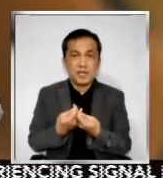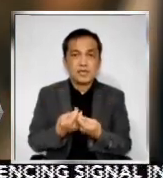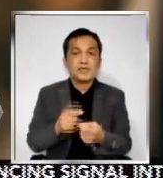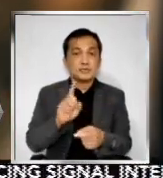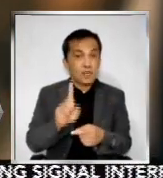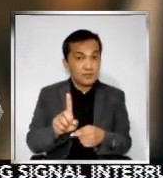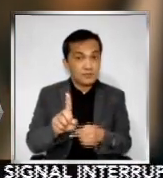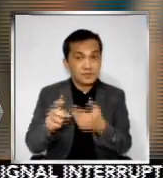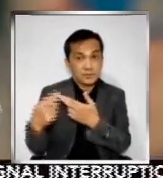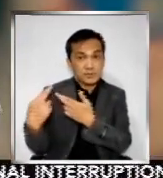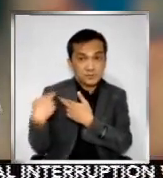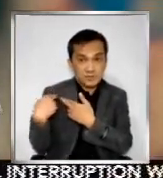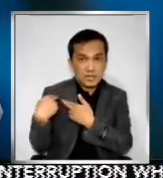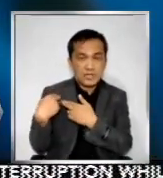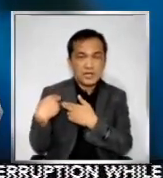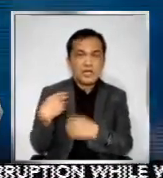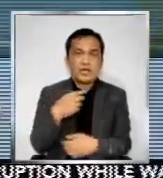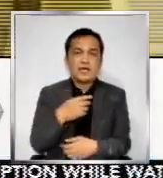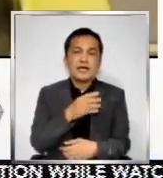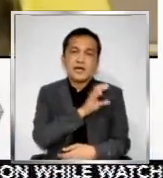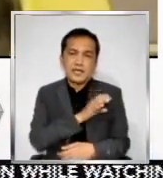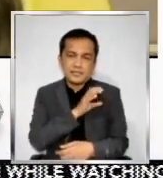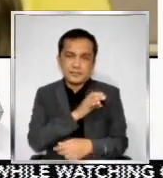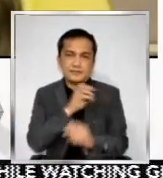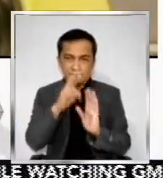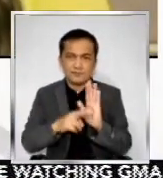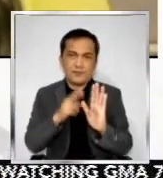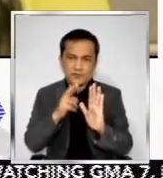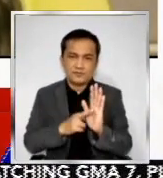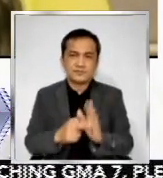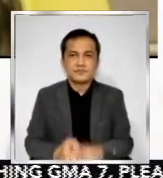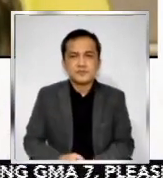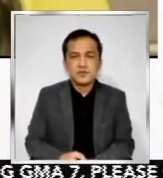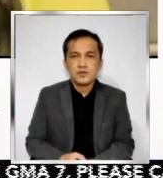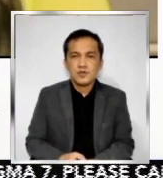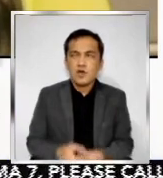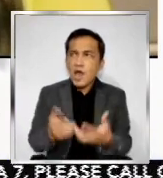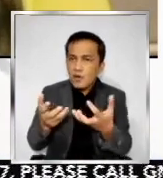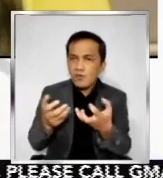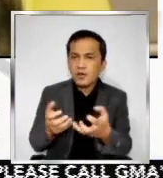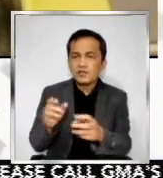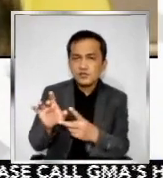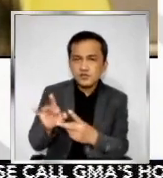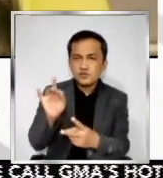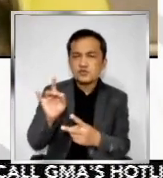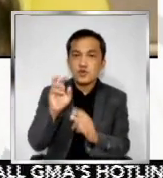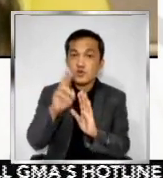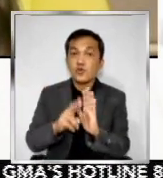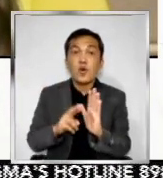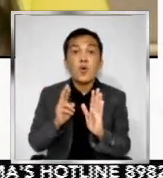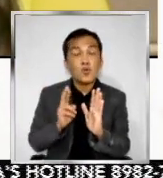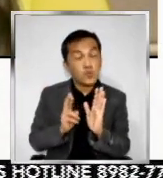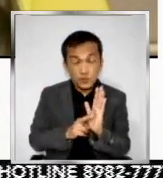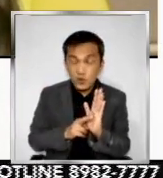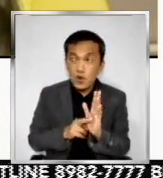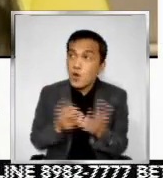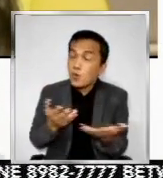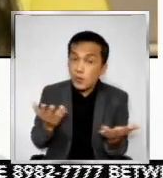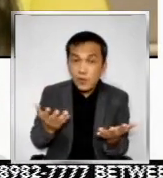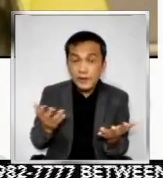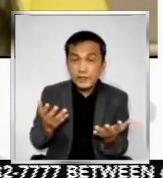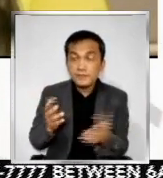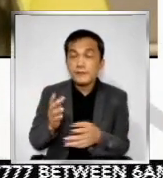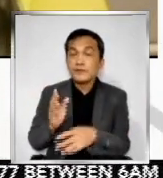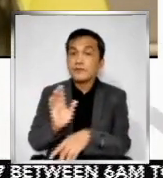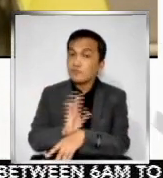karakter na kanilang ginagampanan. I want to choose roles and films that